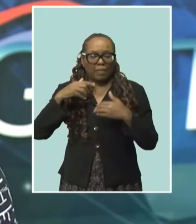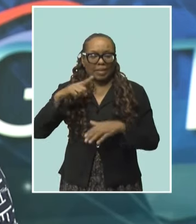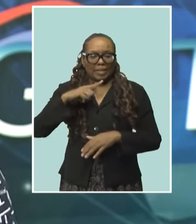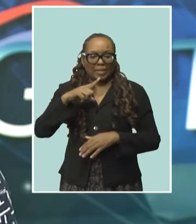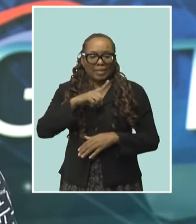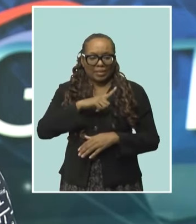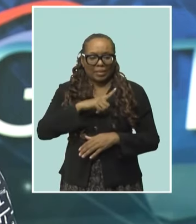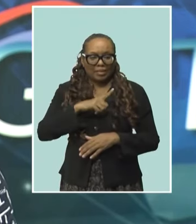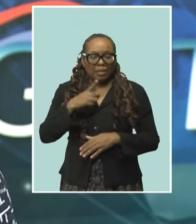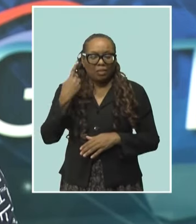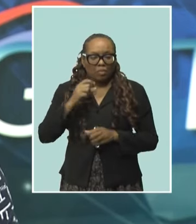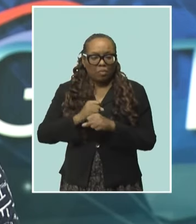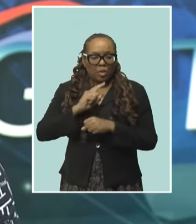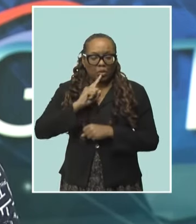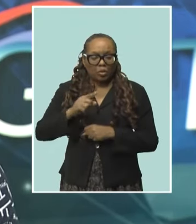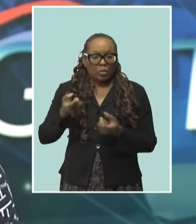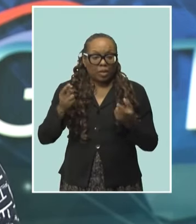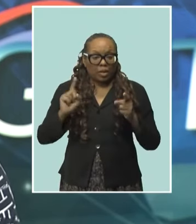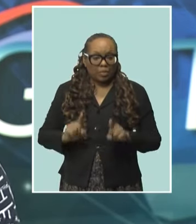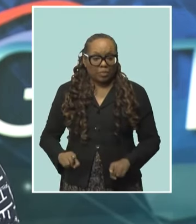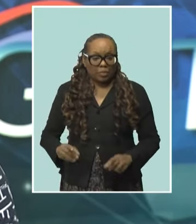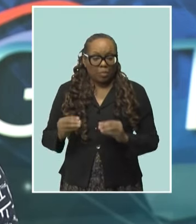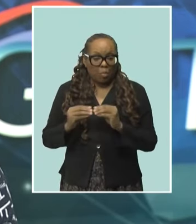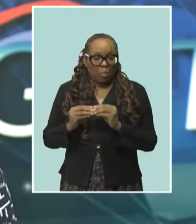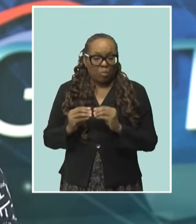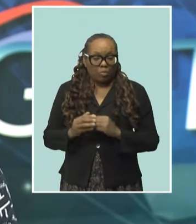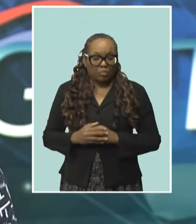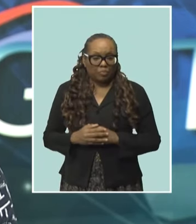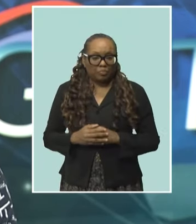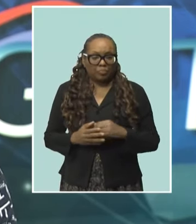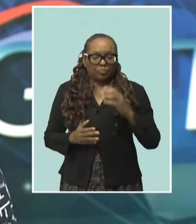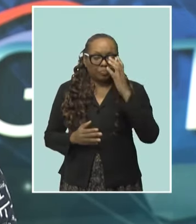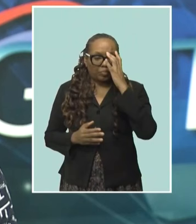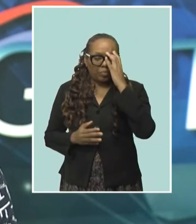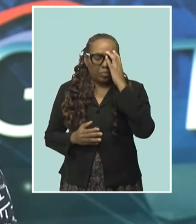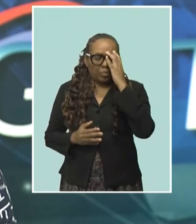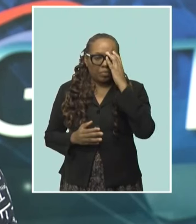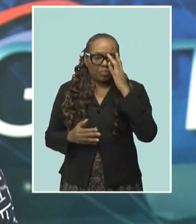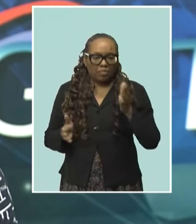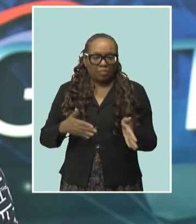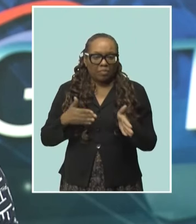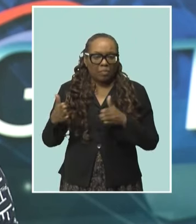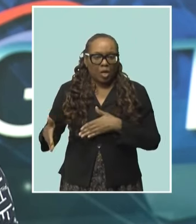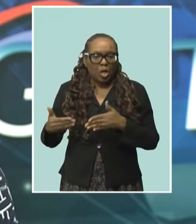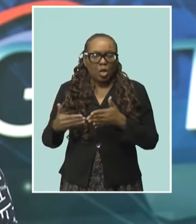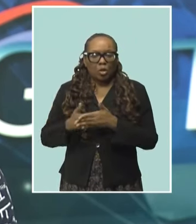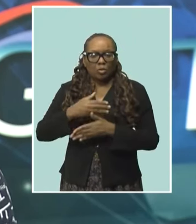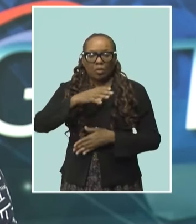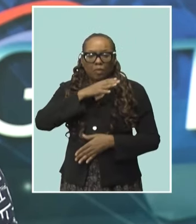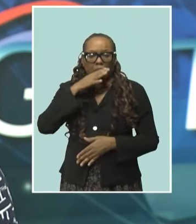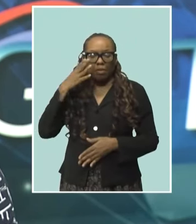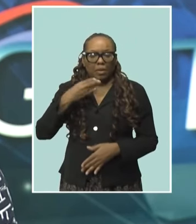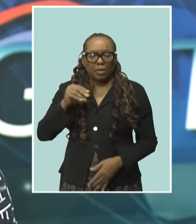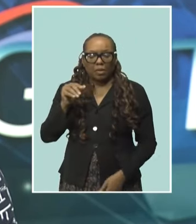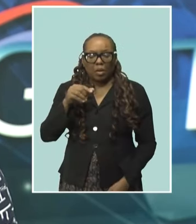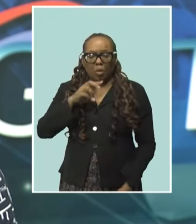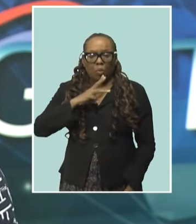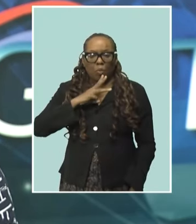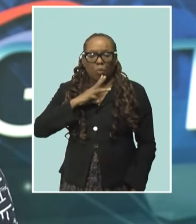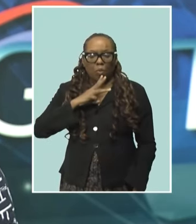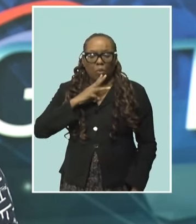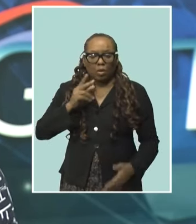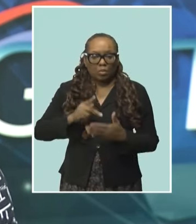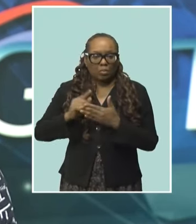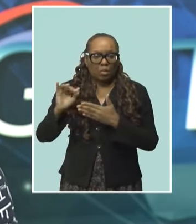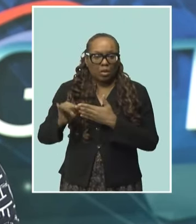to this effect. A new aquaponics and farming initiative described as a milestone for education and agriculture has been